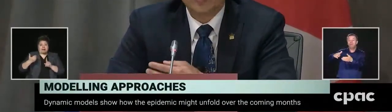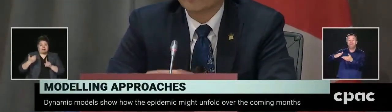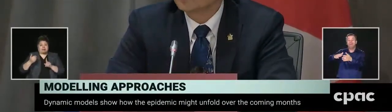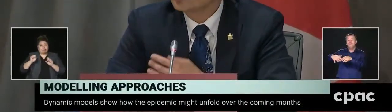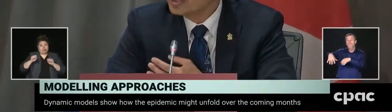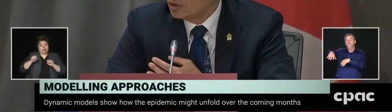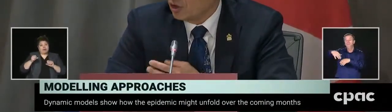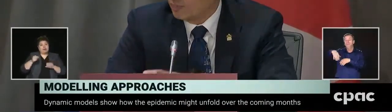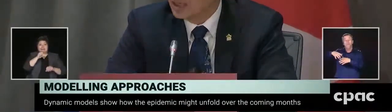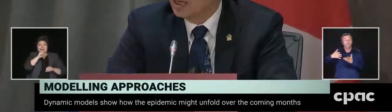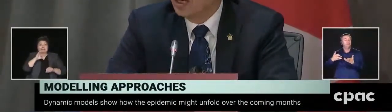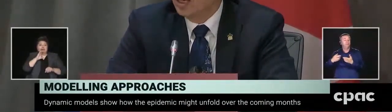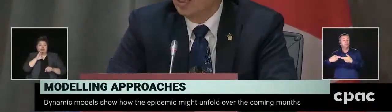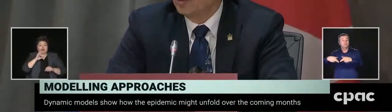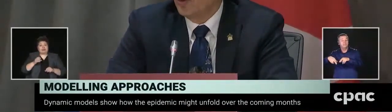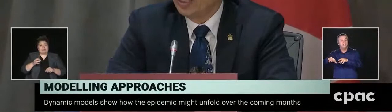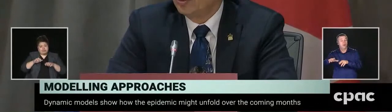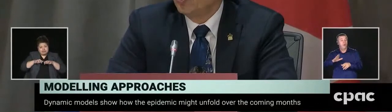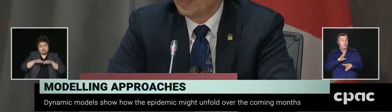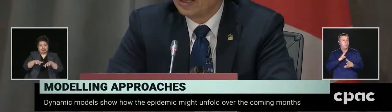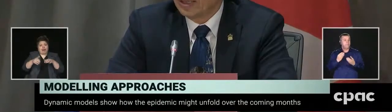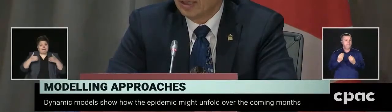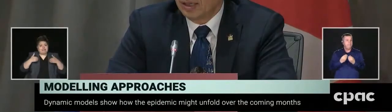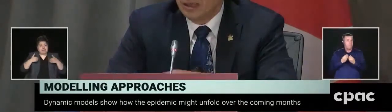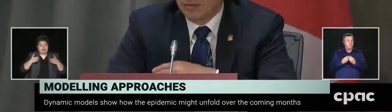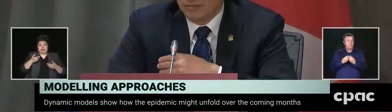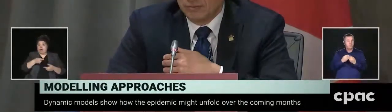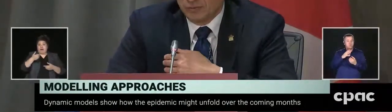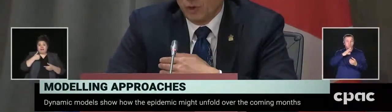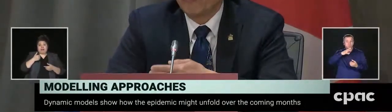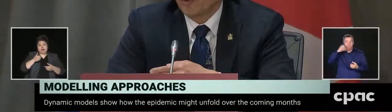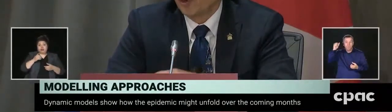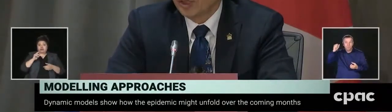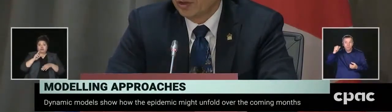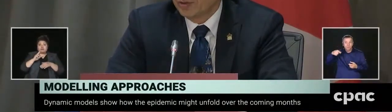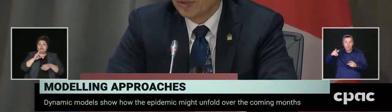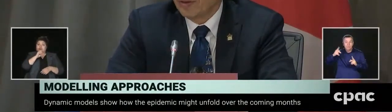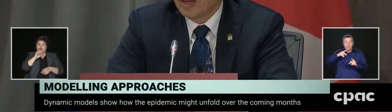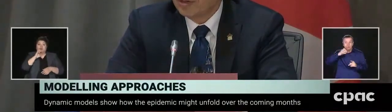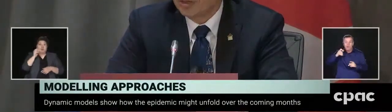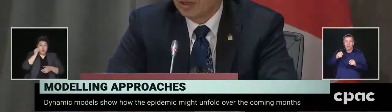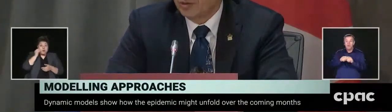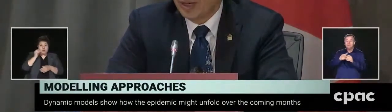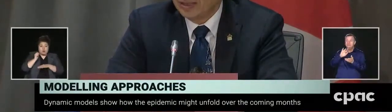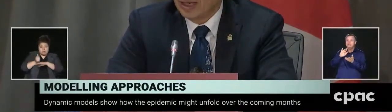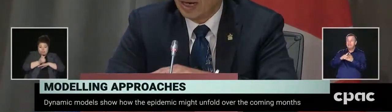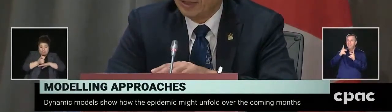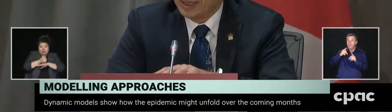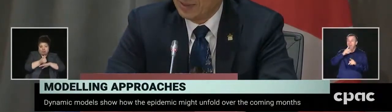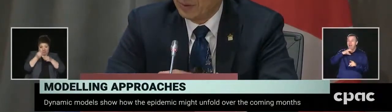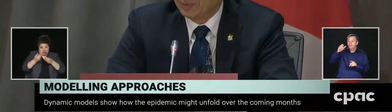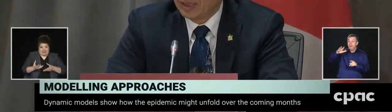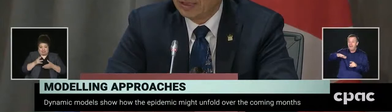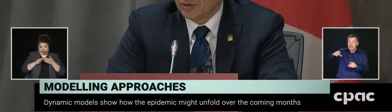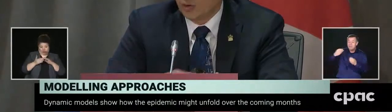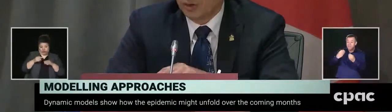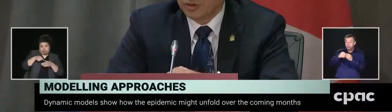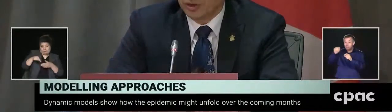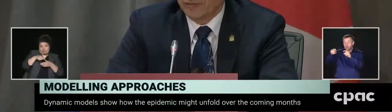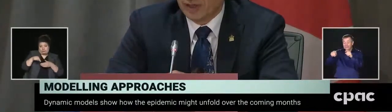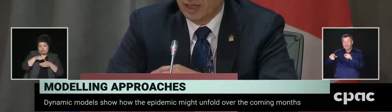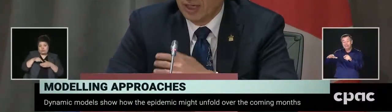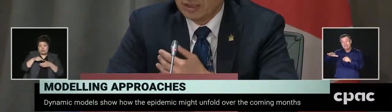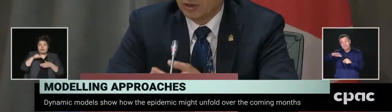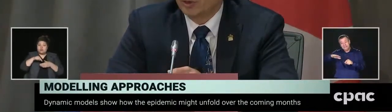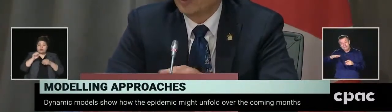maybe quite a number of nursing homes, the way you might go forward in terms of the measures that you might either keep in place